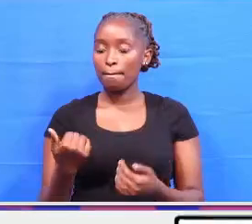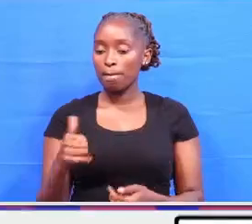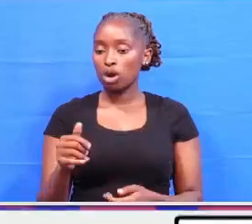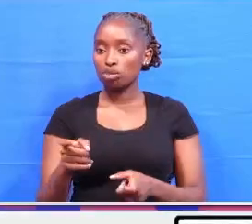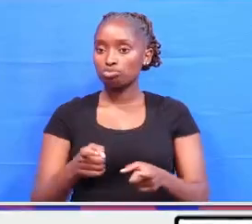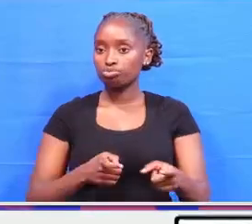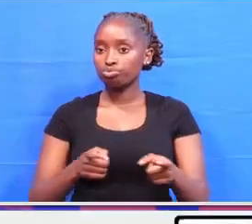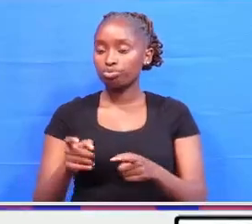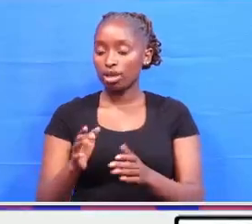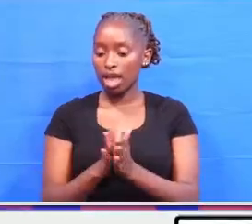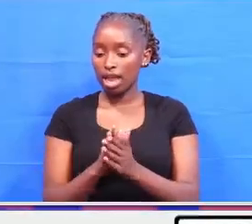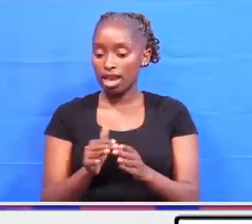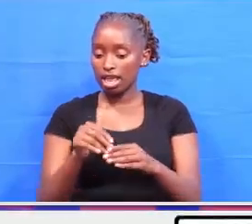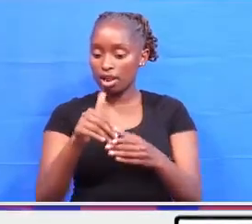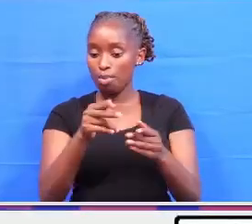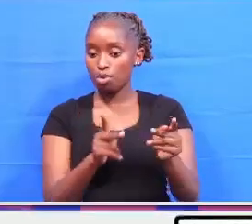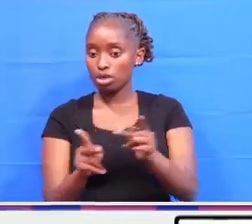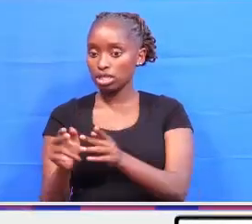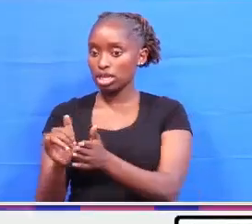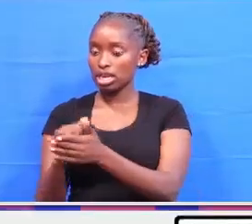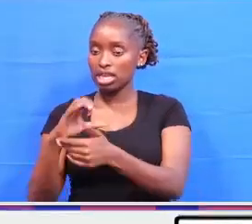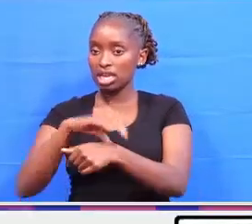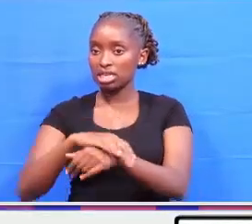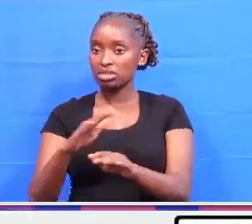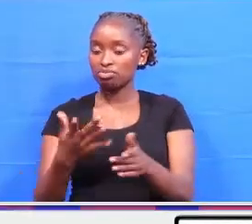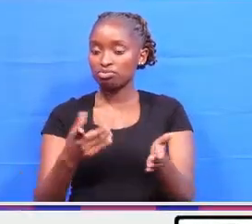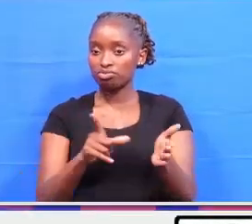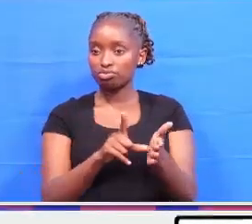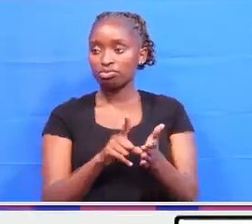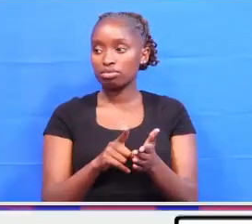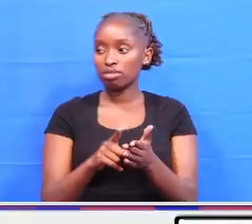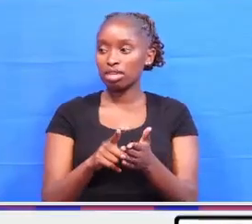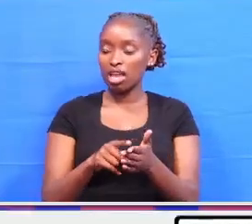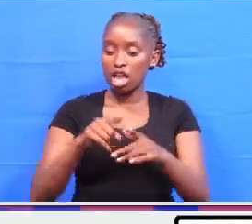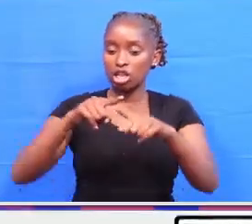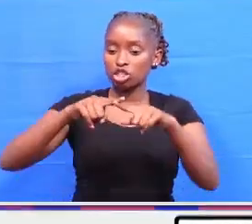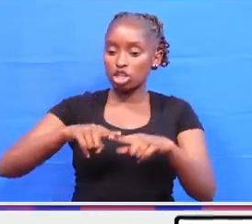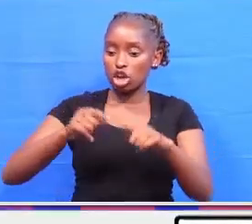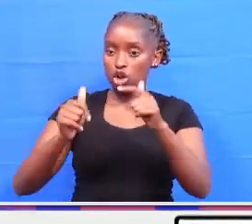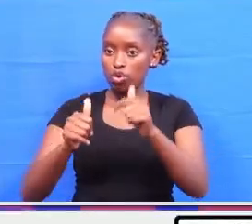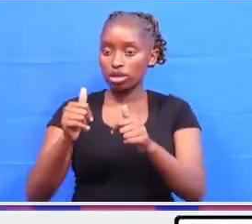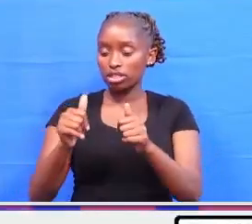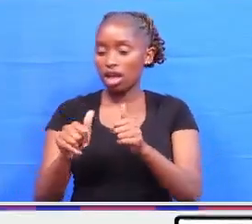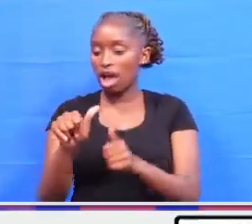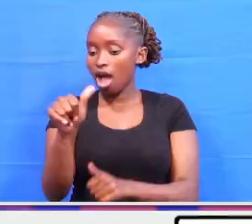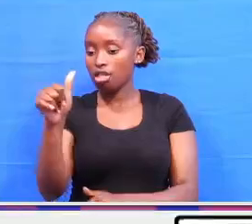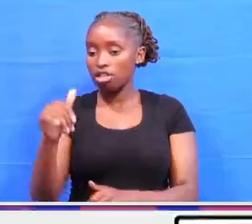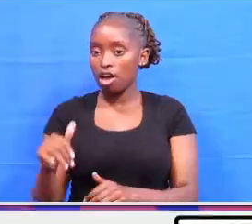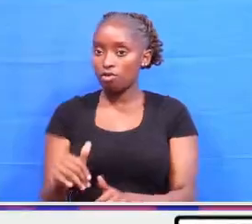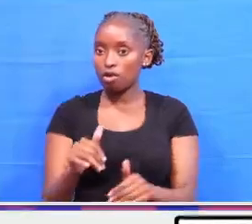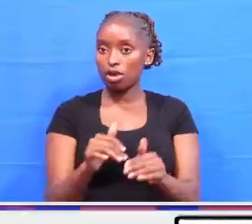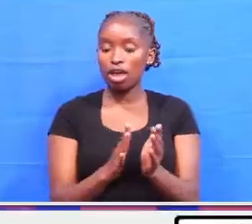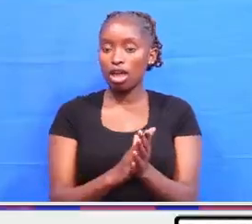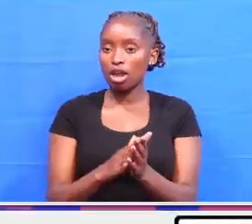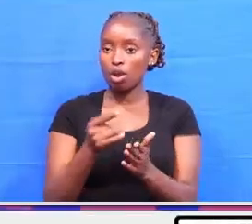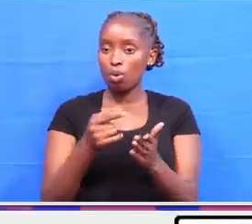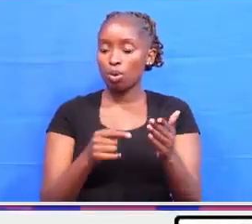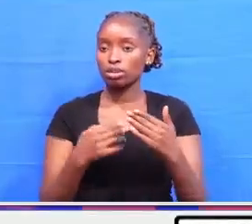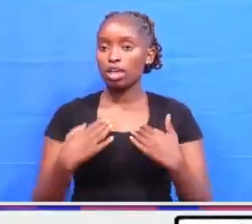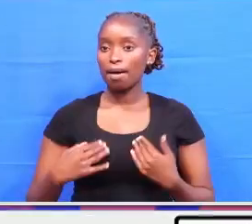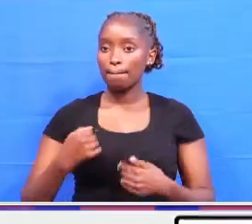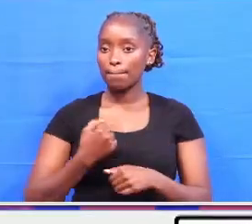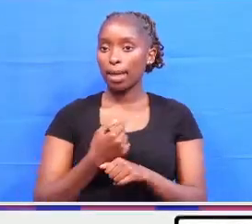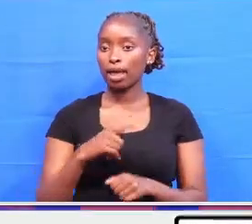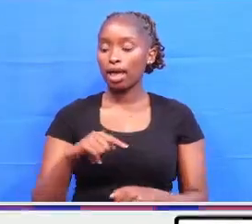getting regulated. Mm-hmm. What are some of these standards that others are following, mm-hmm, and what is that we could start to adhere